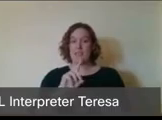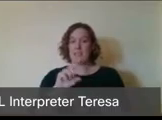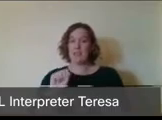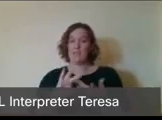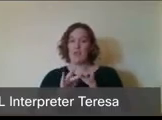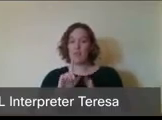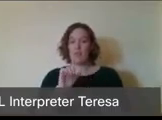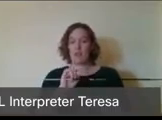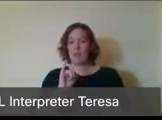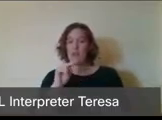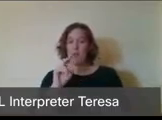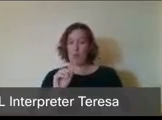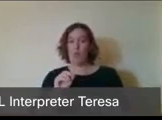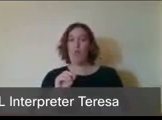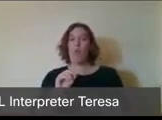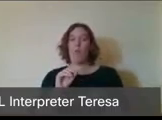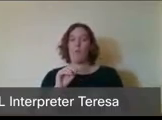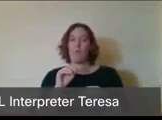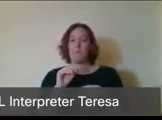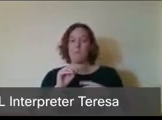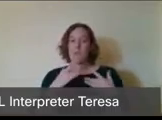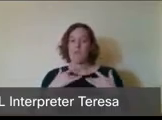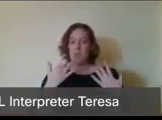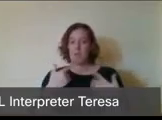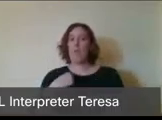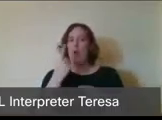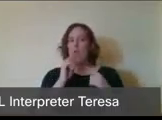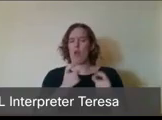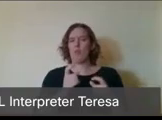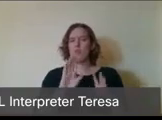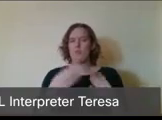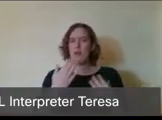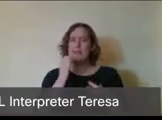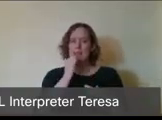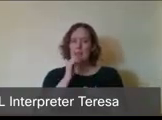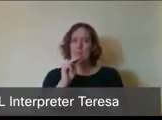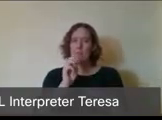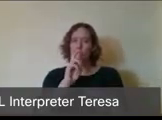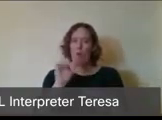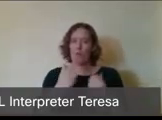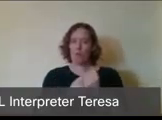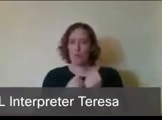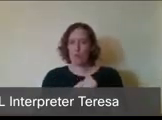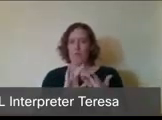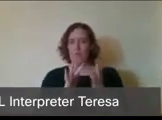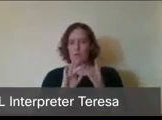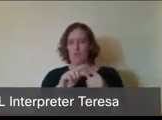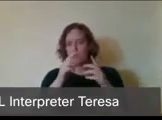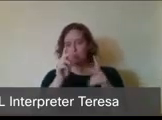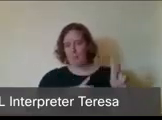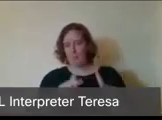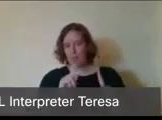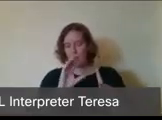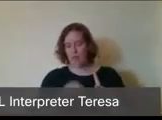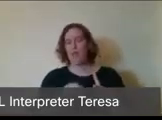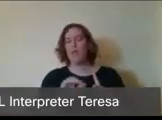major contributions was providing daily moral support virtually to persons and primary caregivers in the